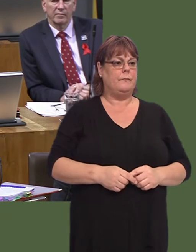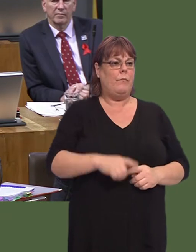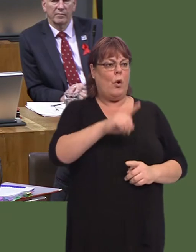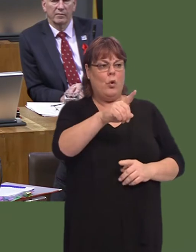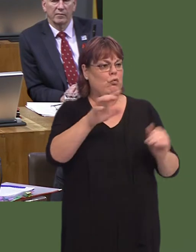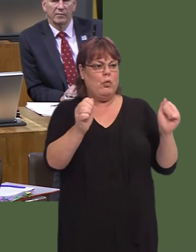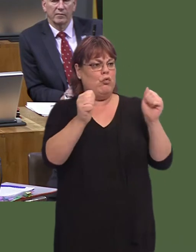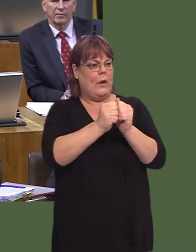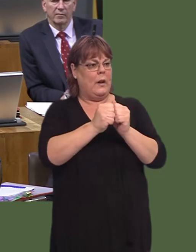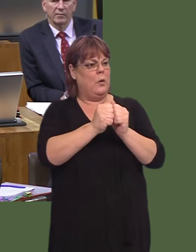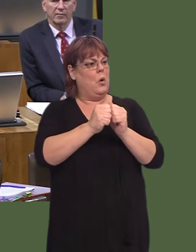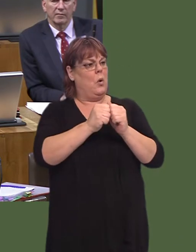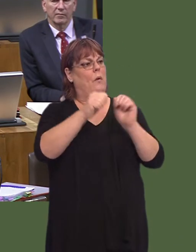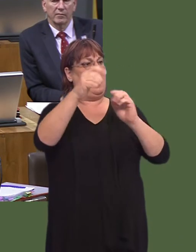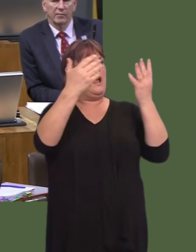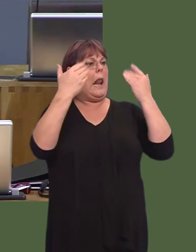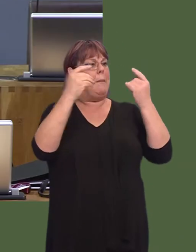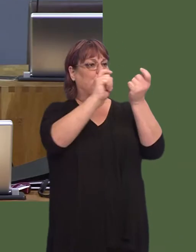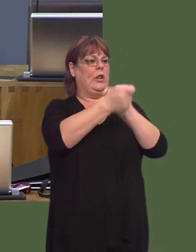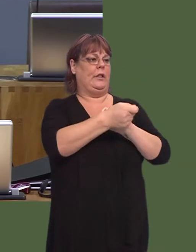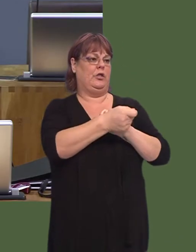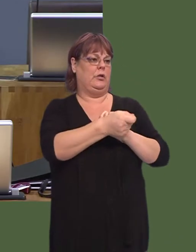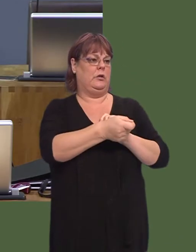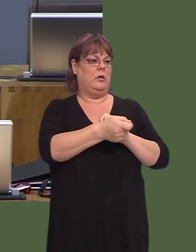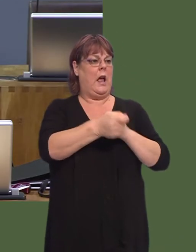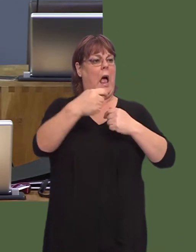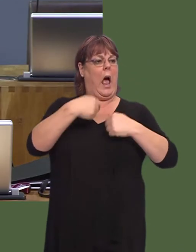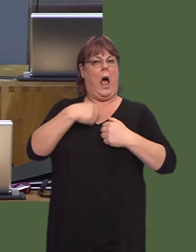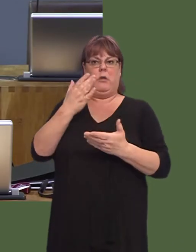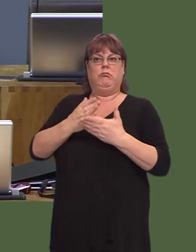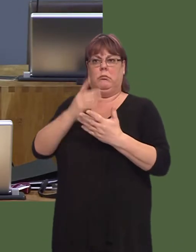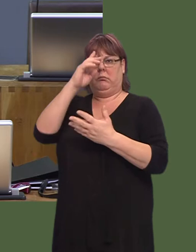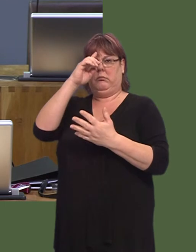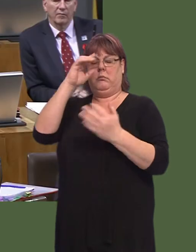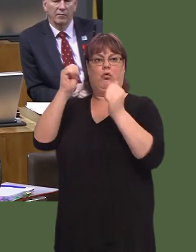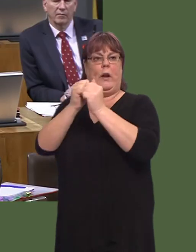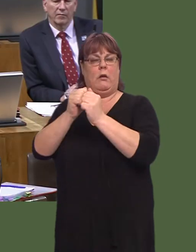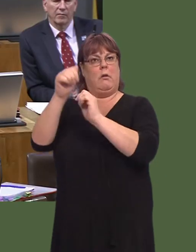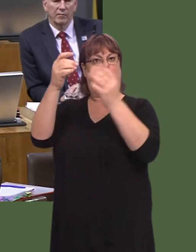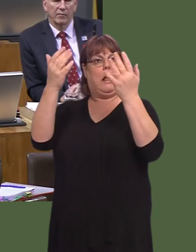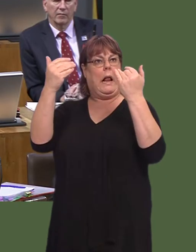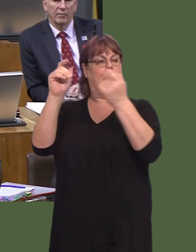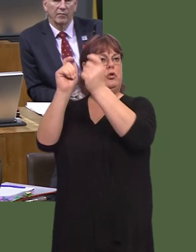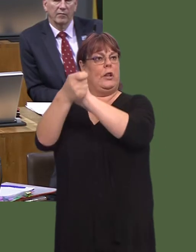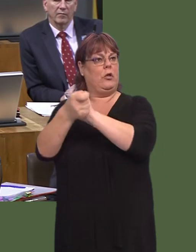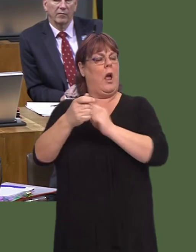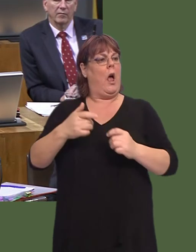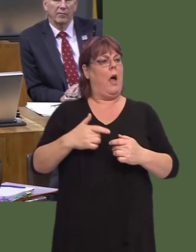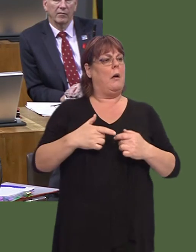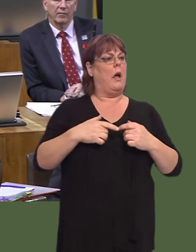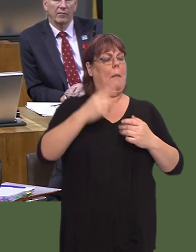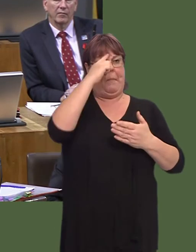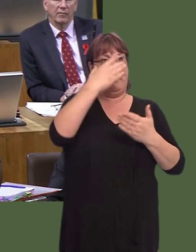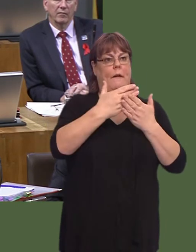day, he doesn't believe in climate change. I do. He doesn't. I look at the science. He doesn't. That's the way that he sees it. I believe that cleaning